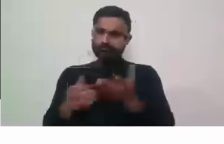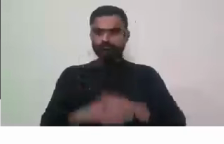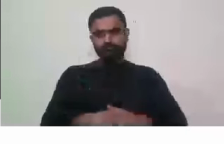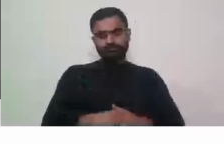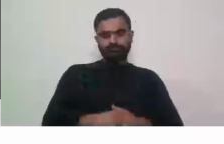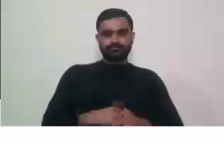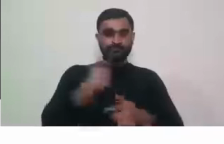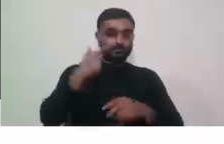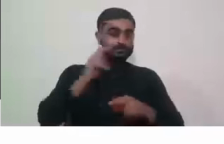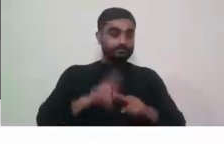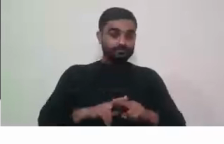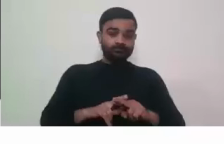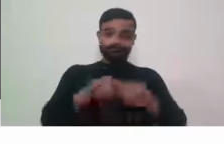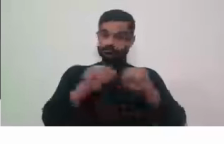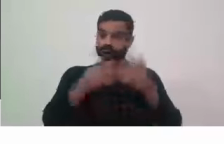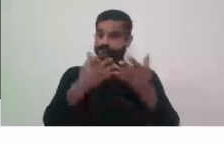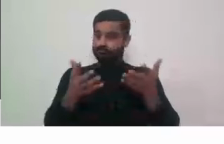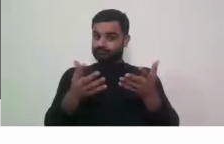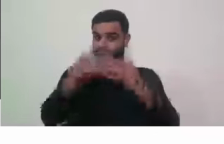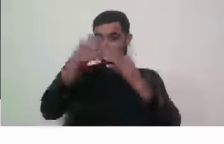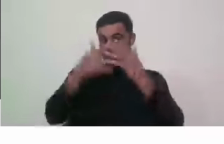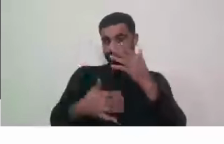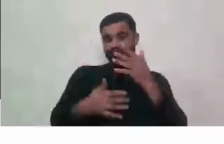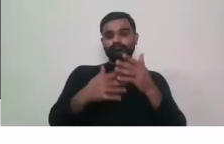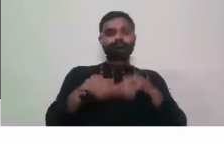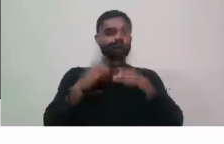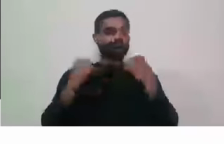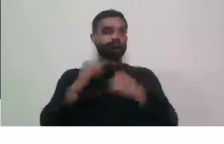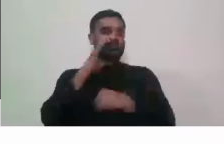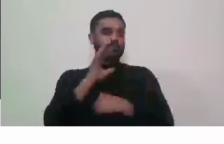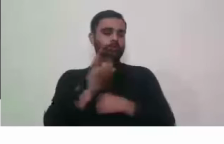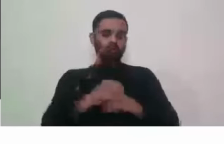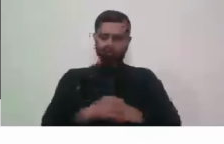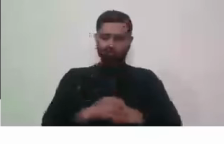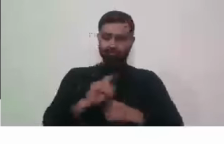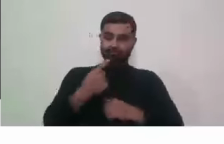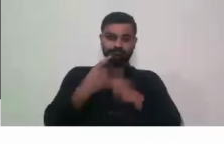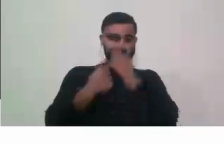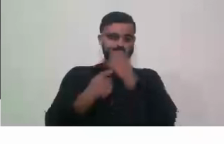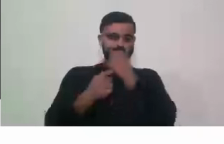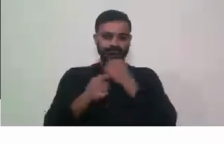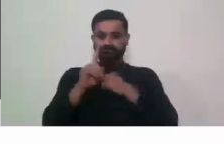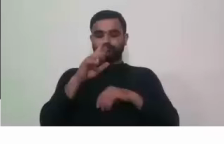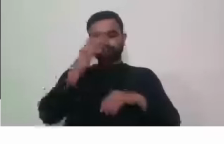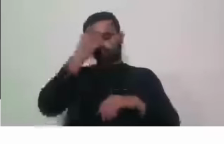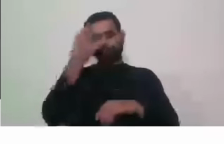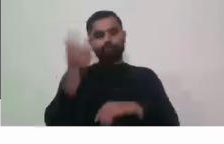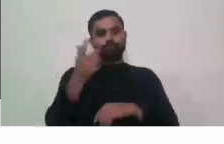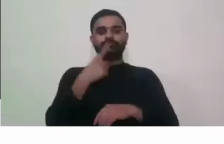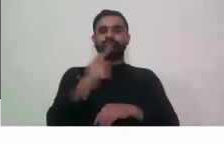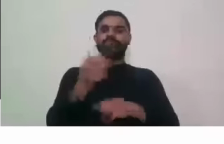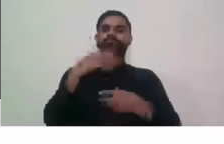So if you have, oh yeah, I have to tell why I think these activities are important. Yeah. So the first important aspect is